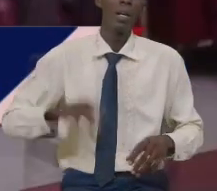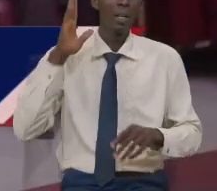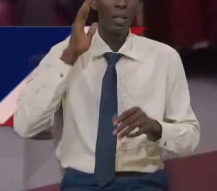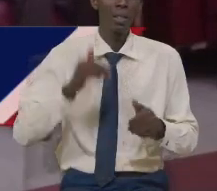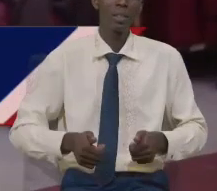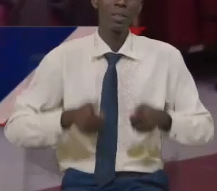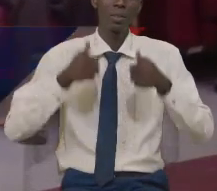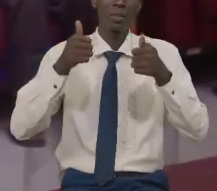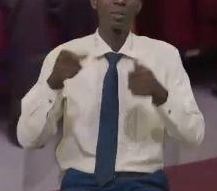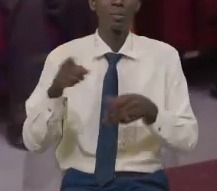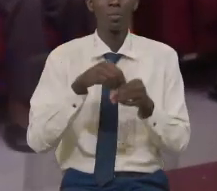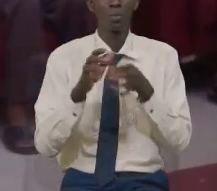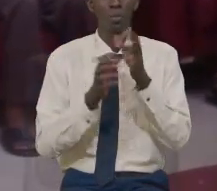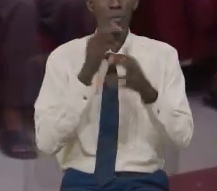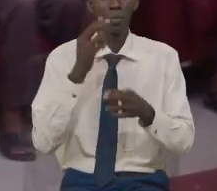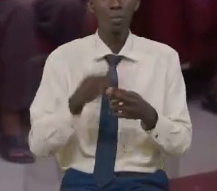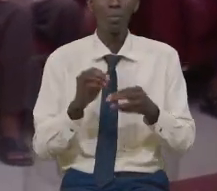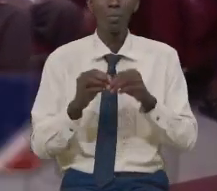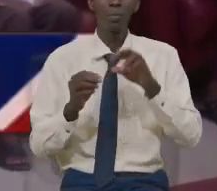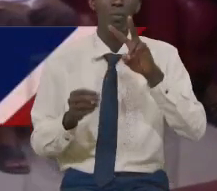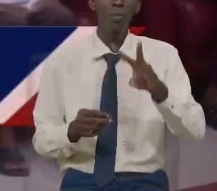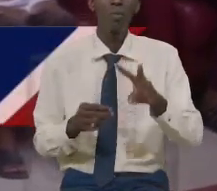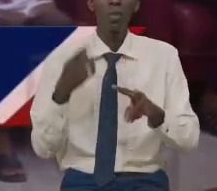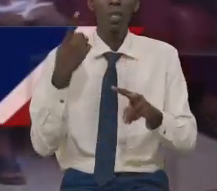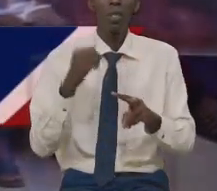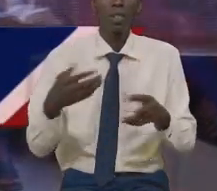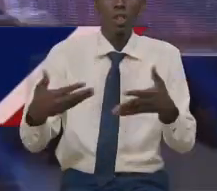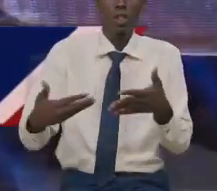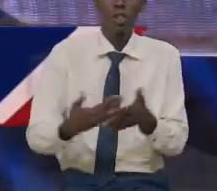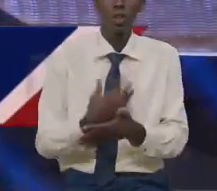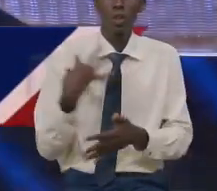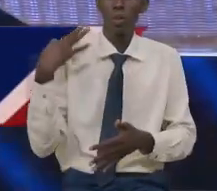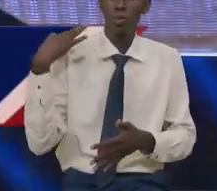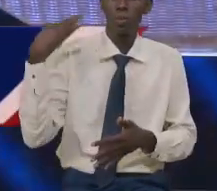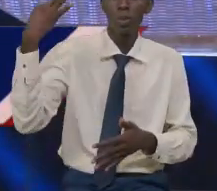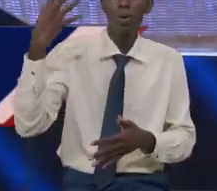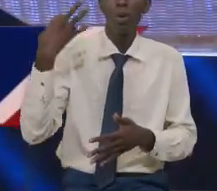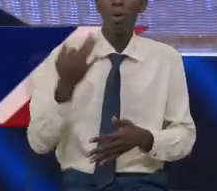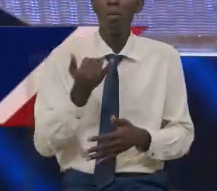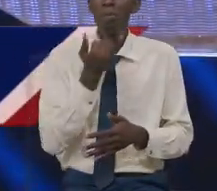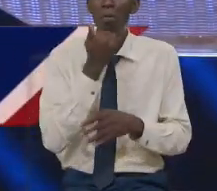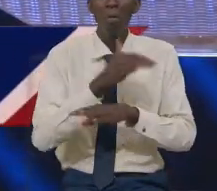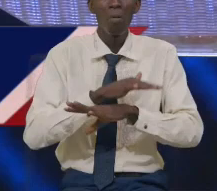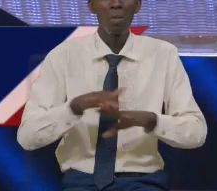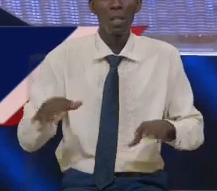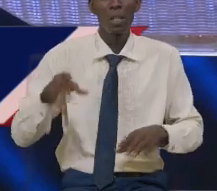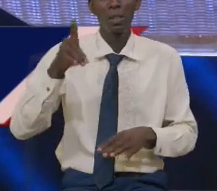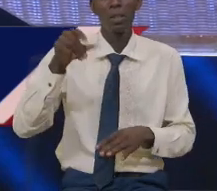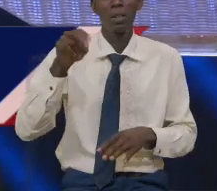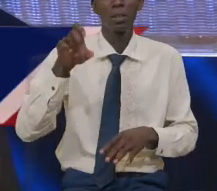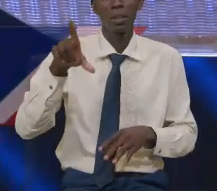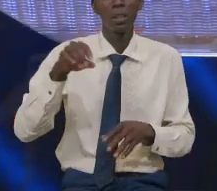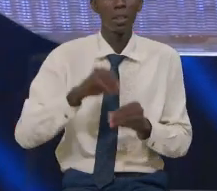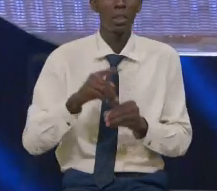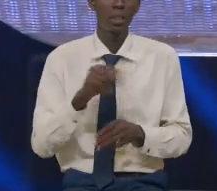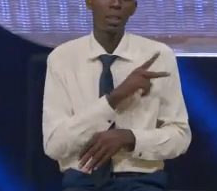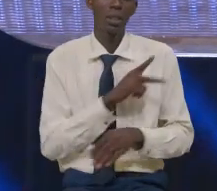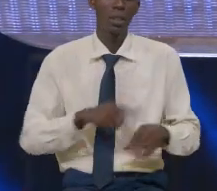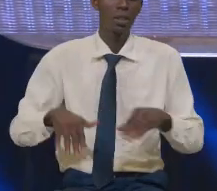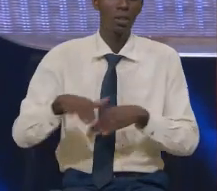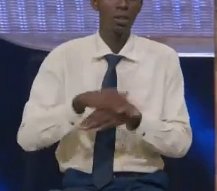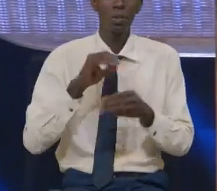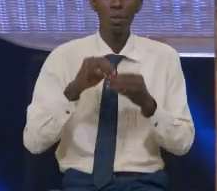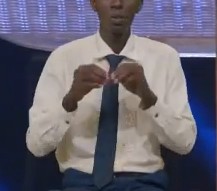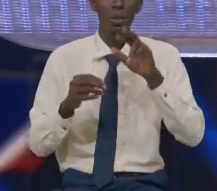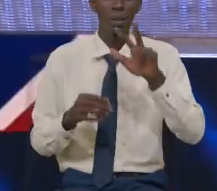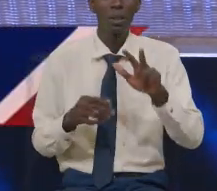Number two is the new position of faultless Daniel in the kingdom. Number three, the